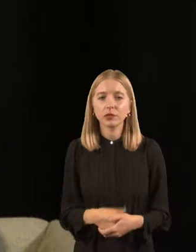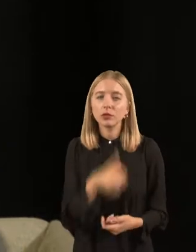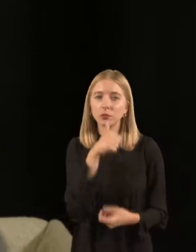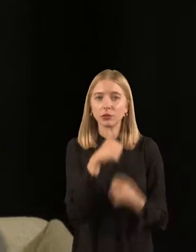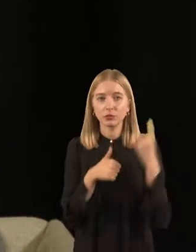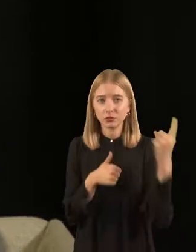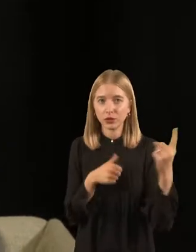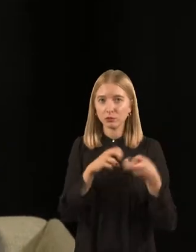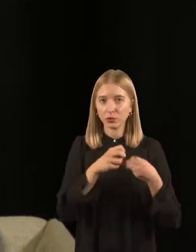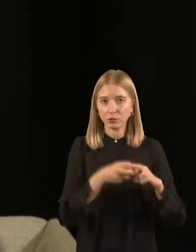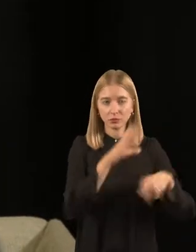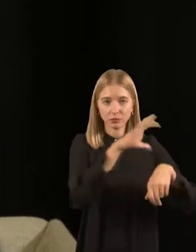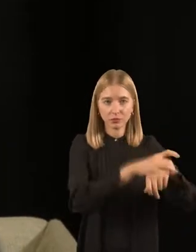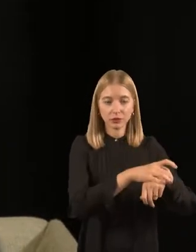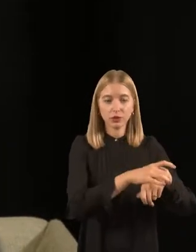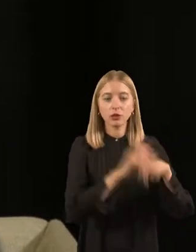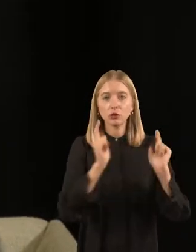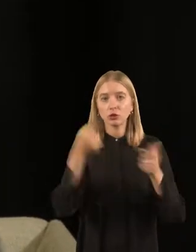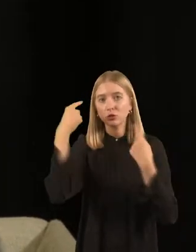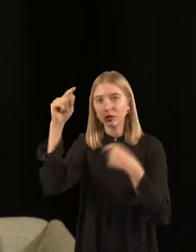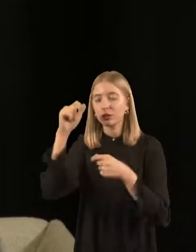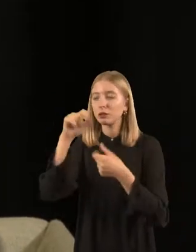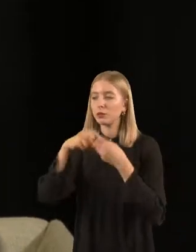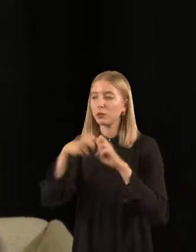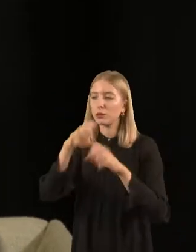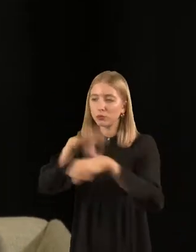polluting buses? So,